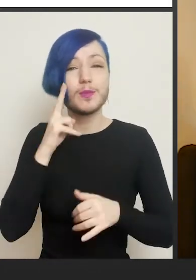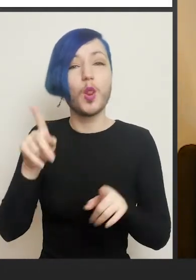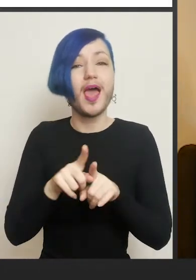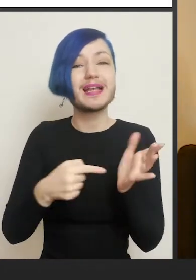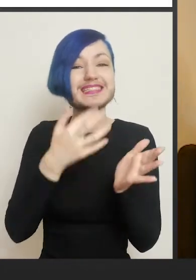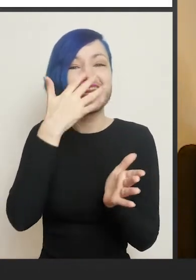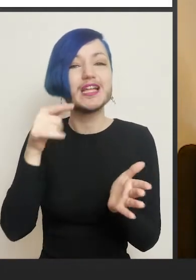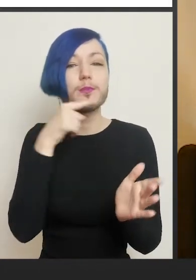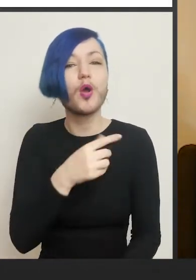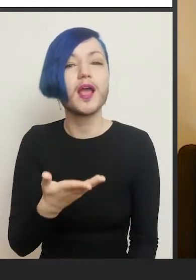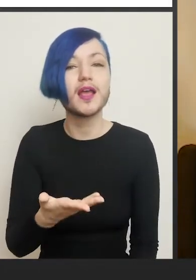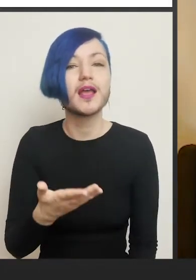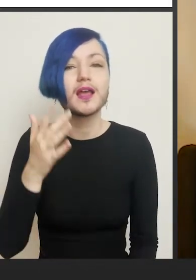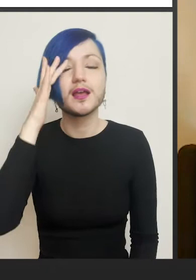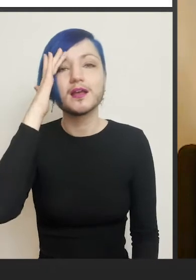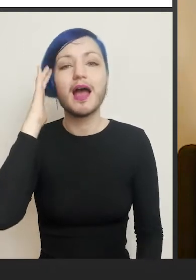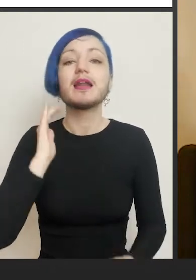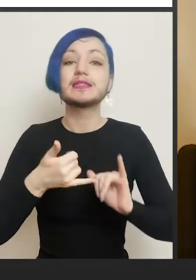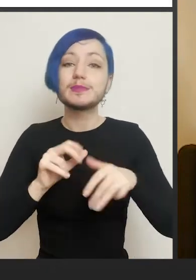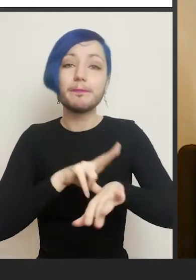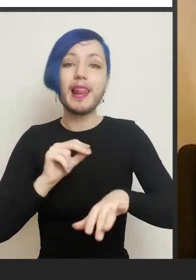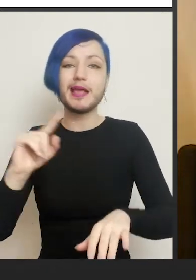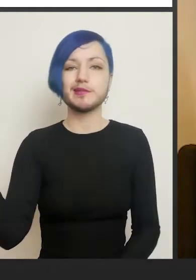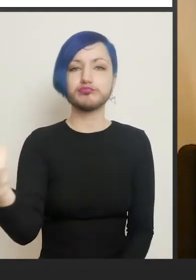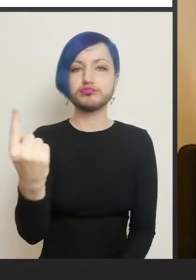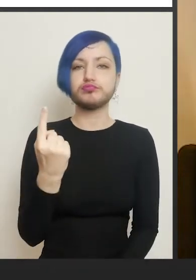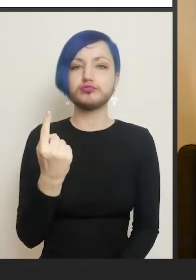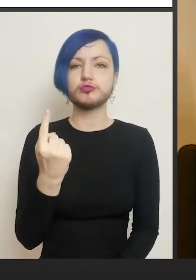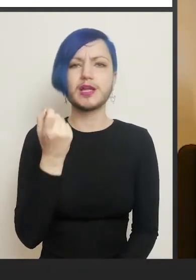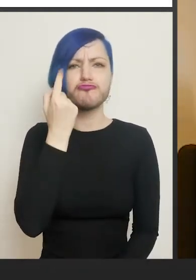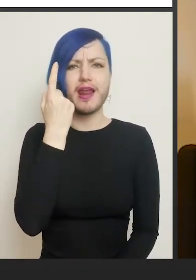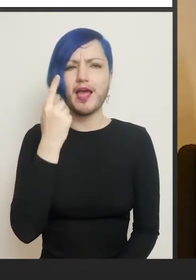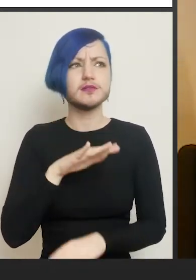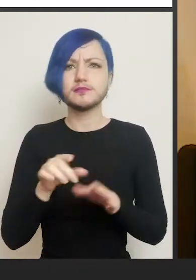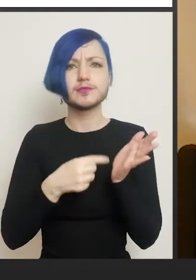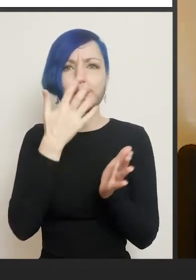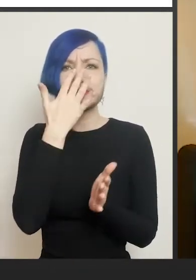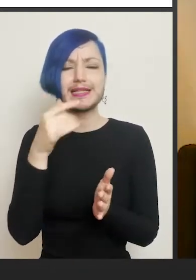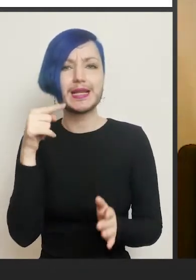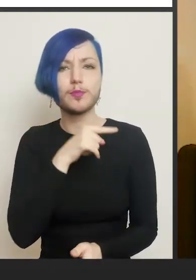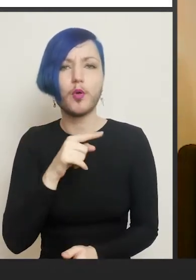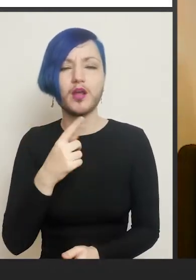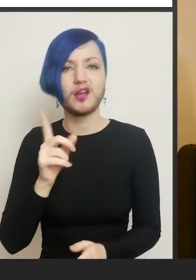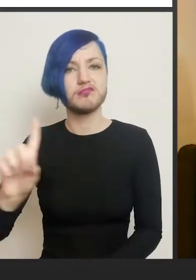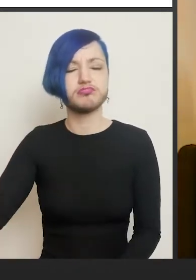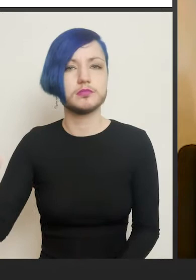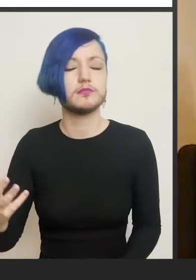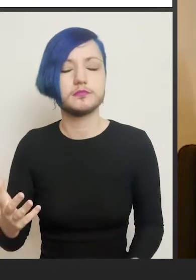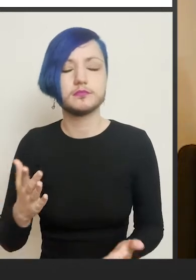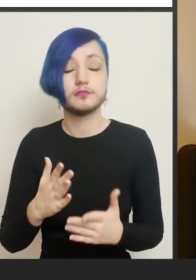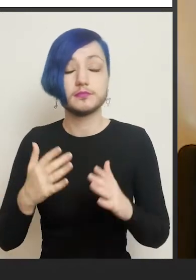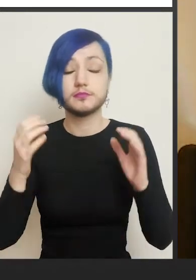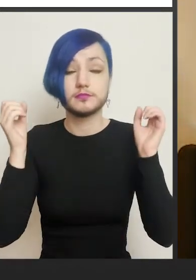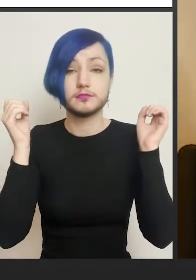little bit like a teenage lad. Sometimes police approach me and then they realize that I'm not.